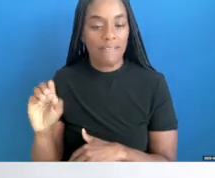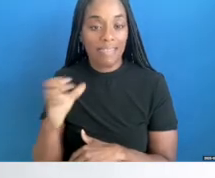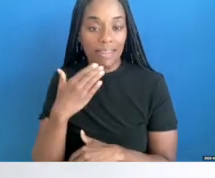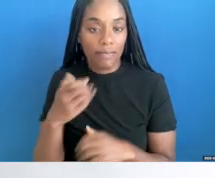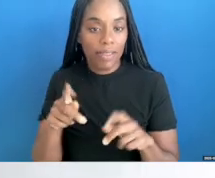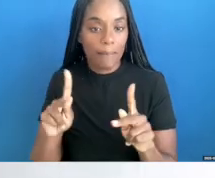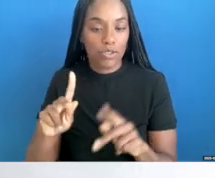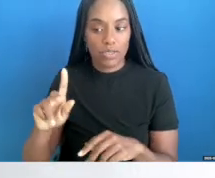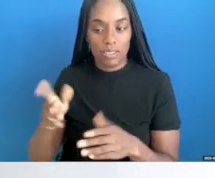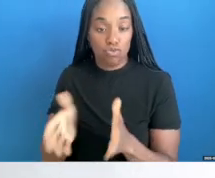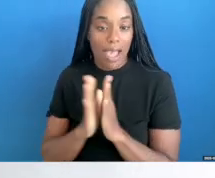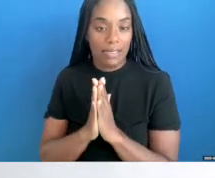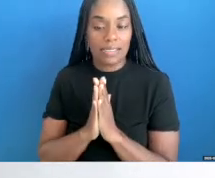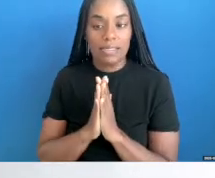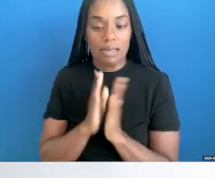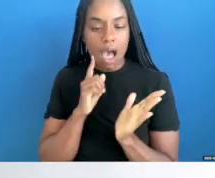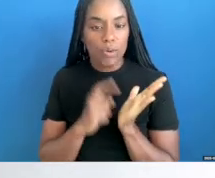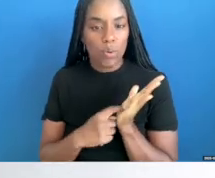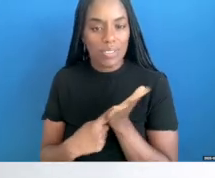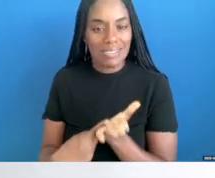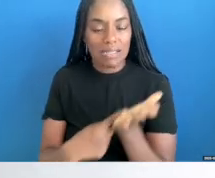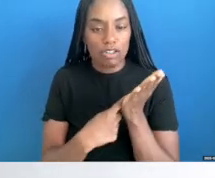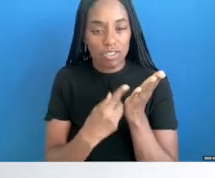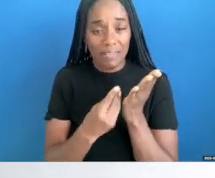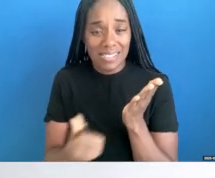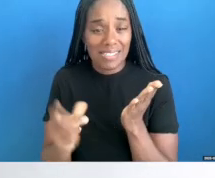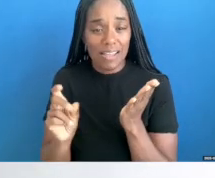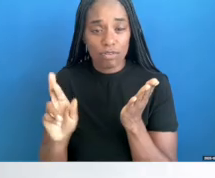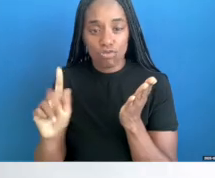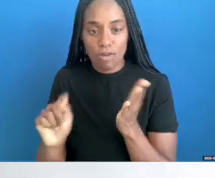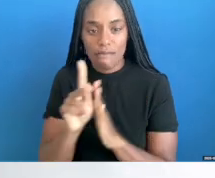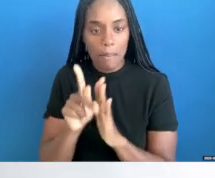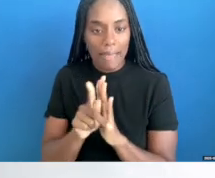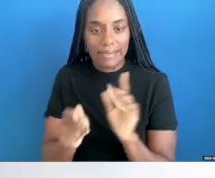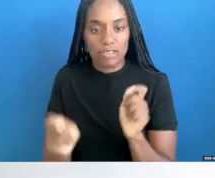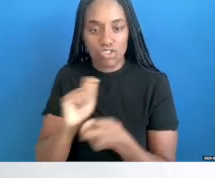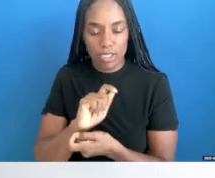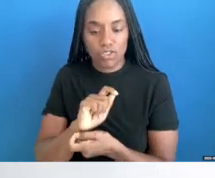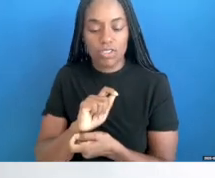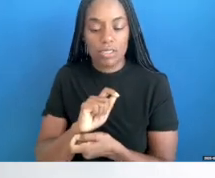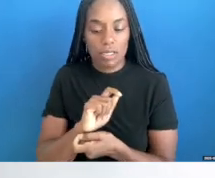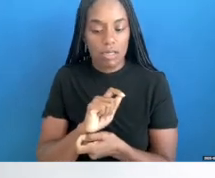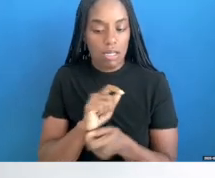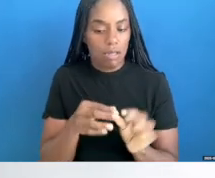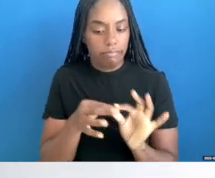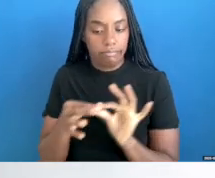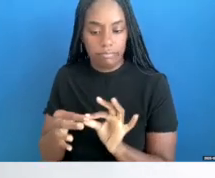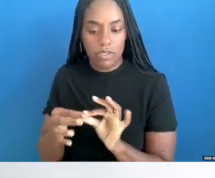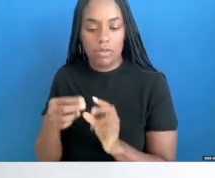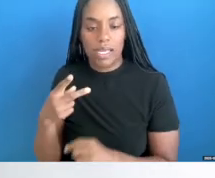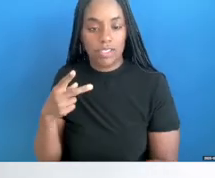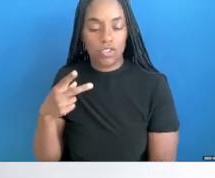noticed discussion of several draft policy changes with respect to HVIP. some of which